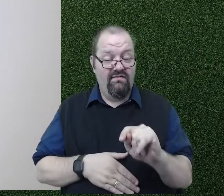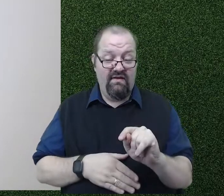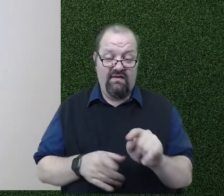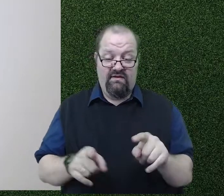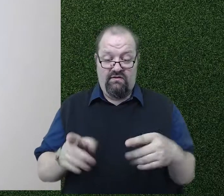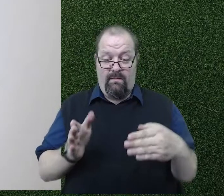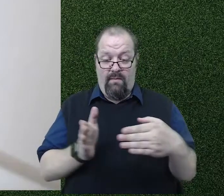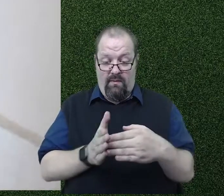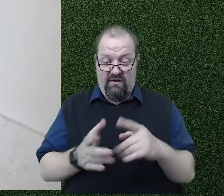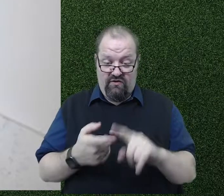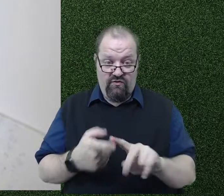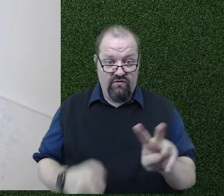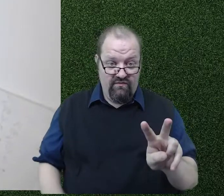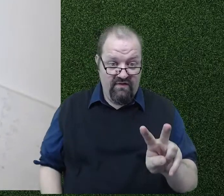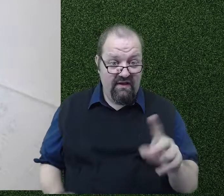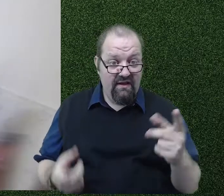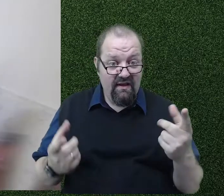v,